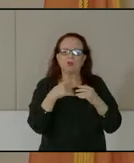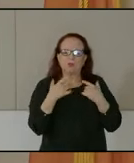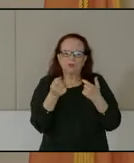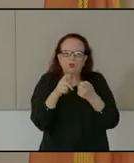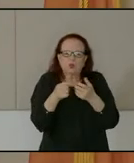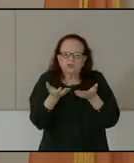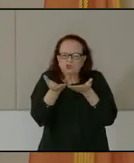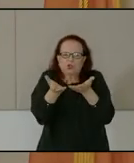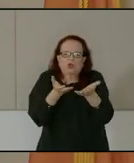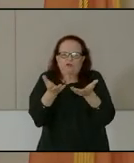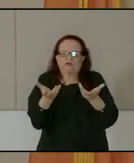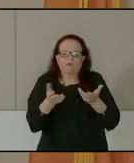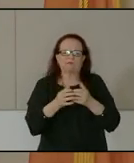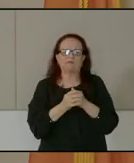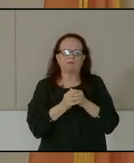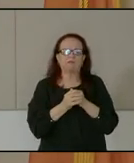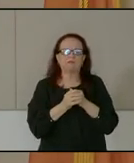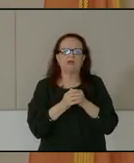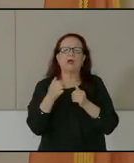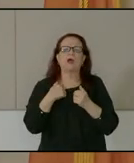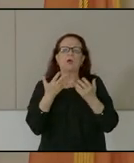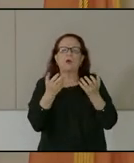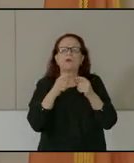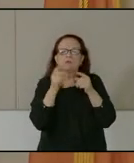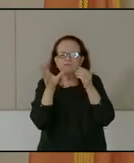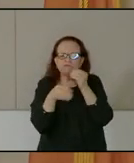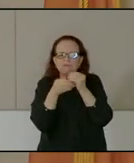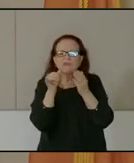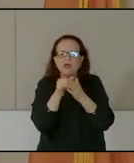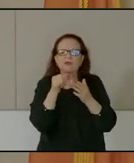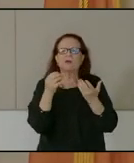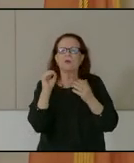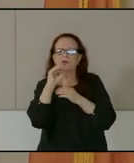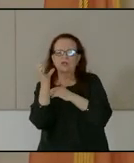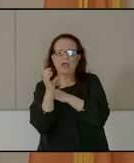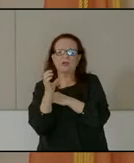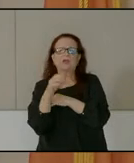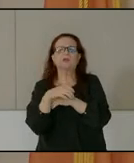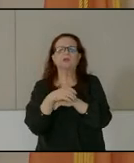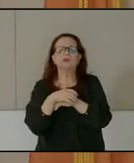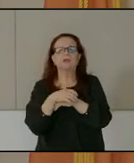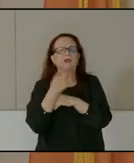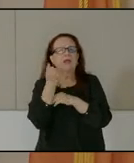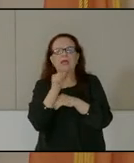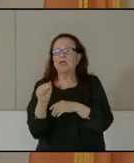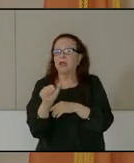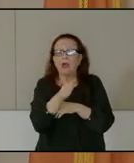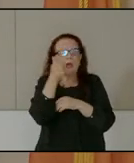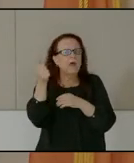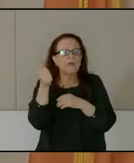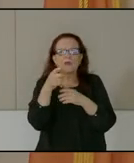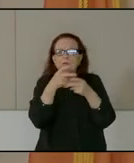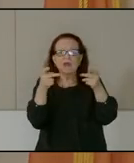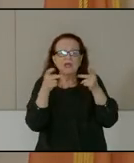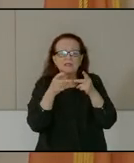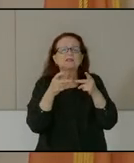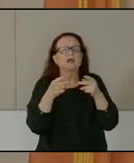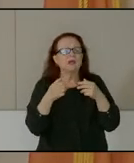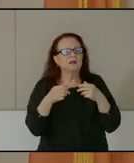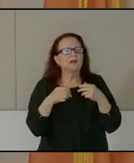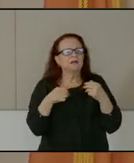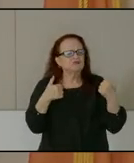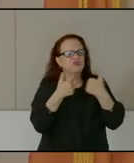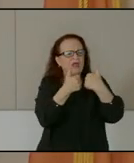So I wanna just, you know, say that, you know, the county, like any other place in the country, has had some challenges